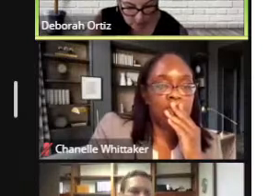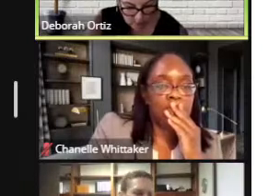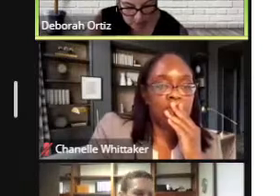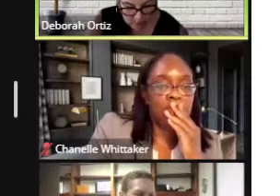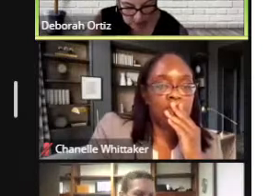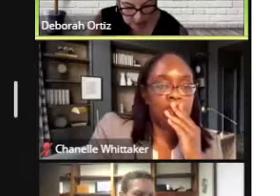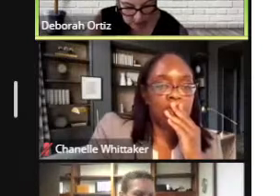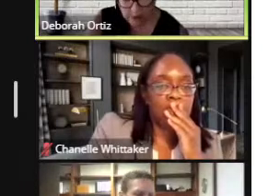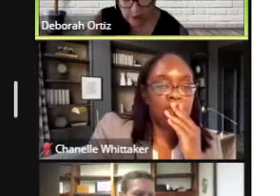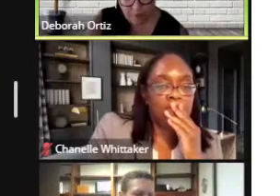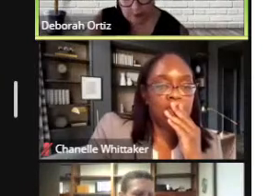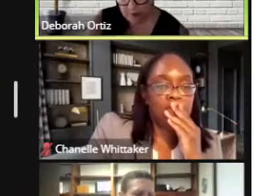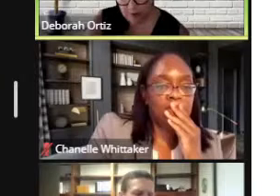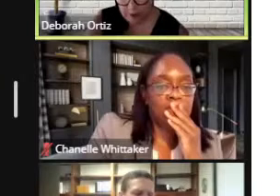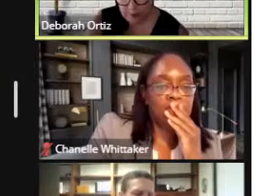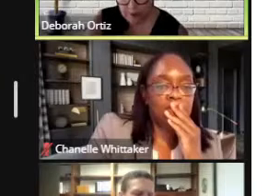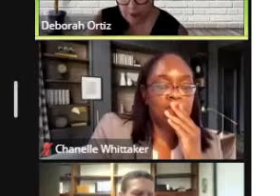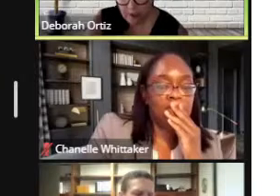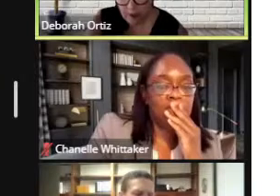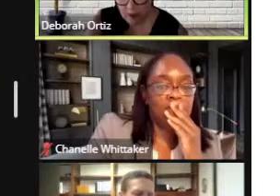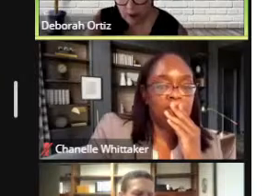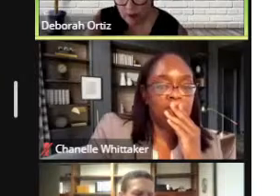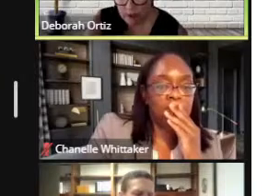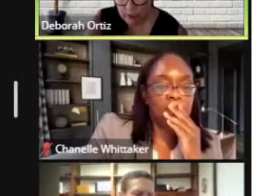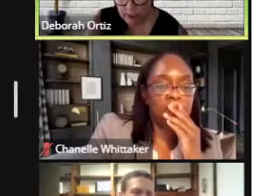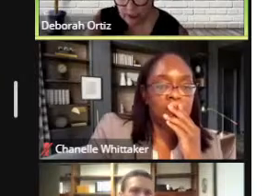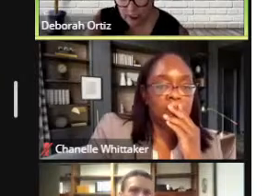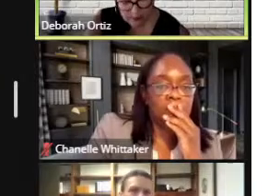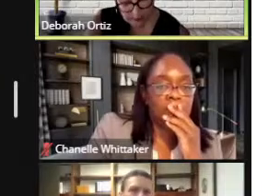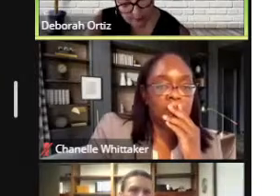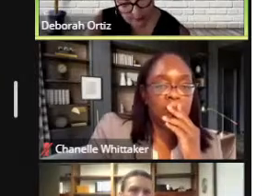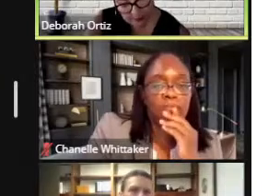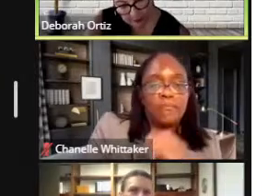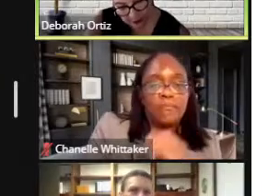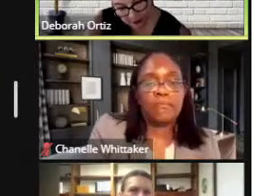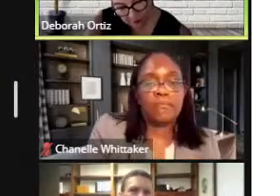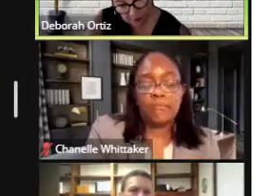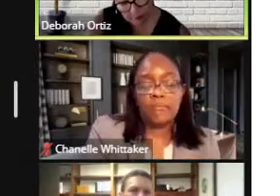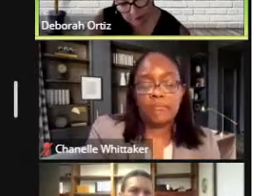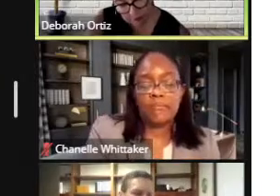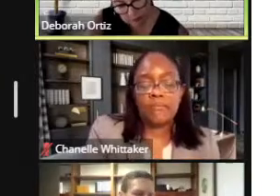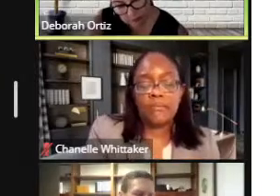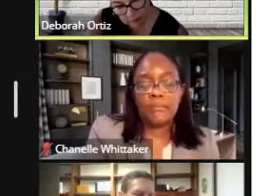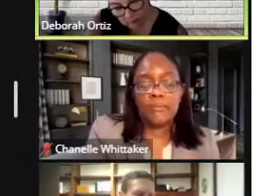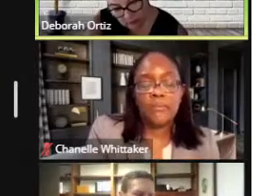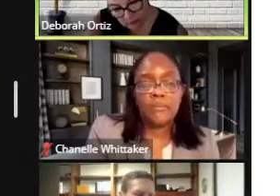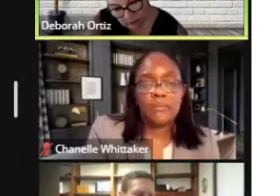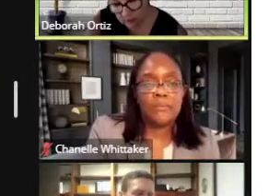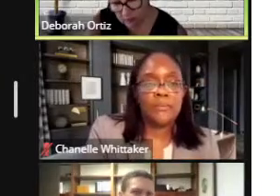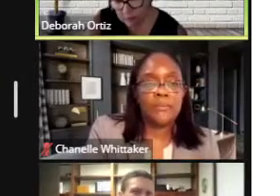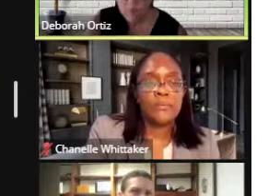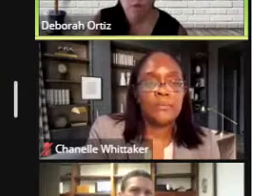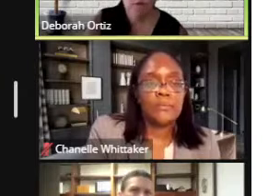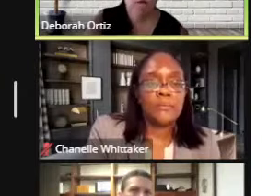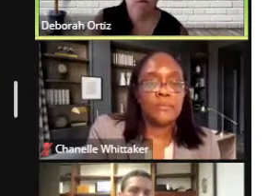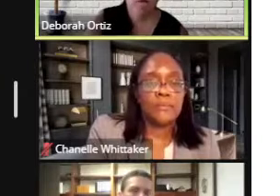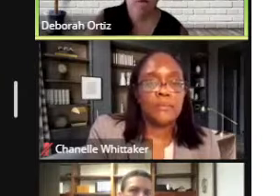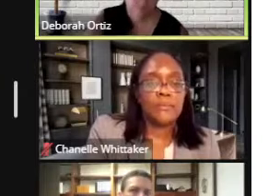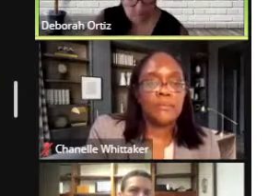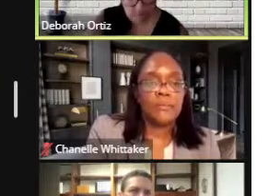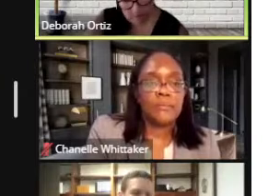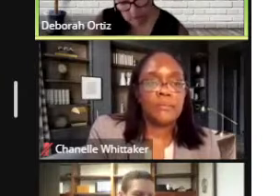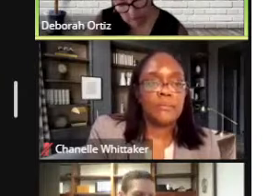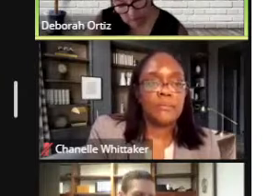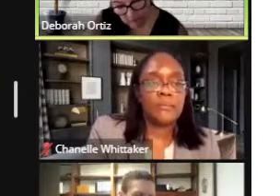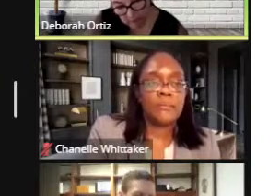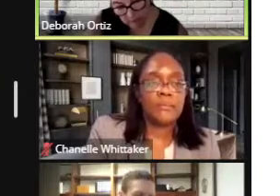you. Thank you for your time. All right, next speaker, Jennifer. So the other Nicole also had